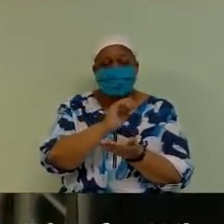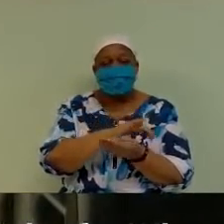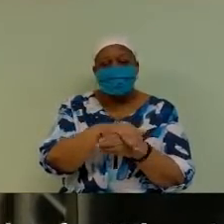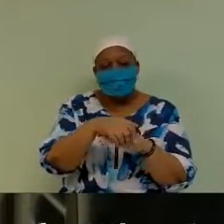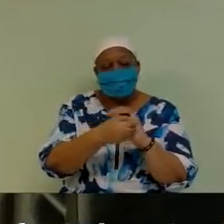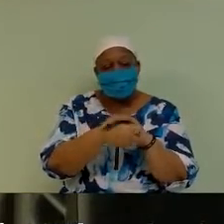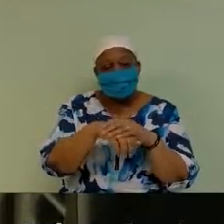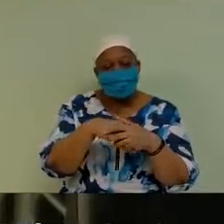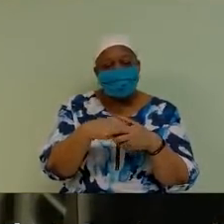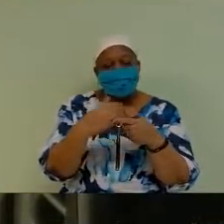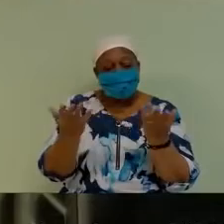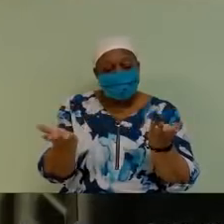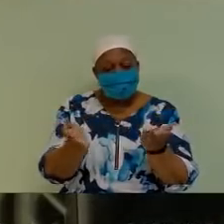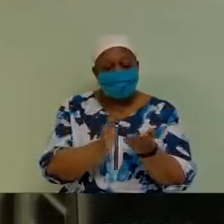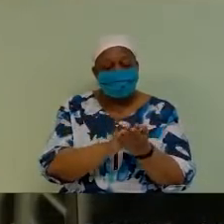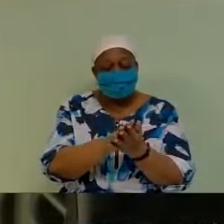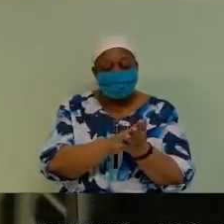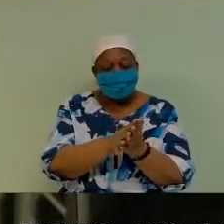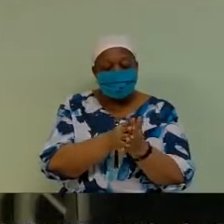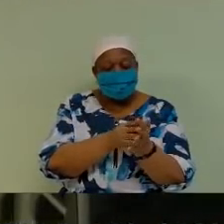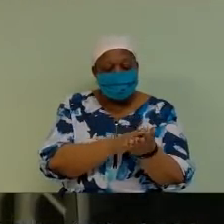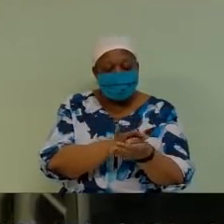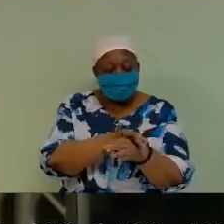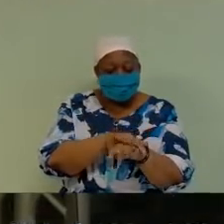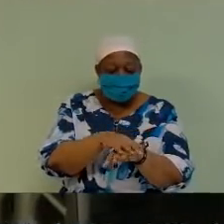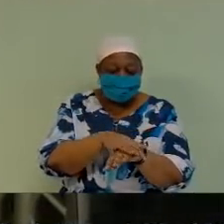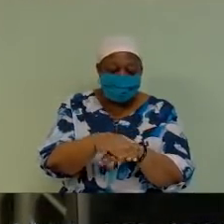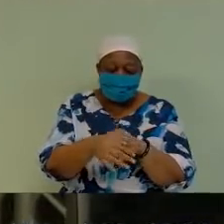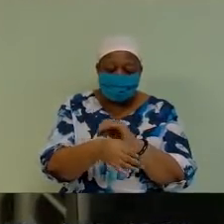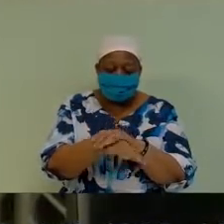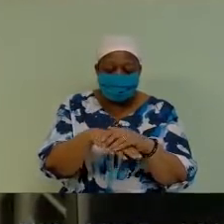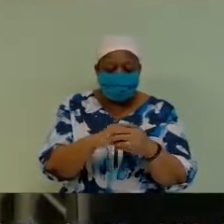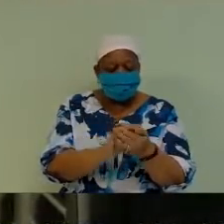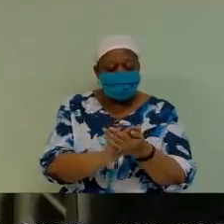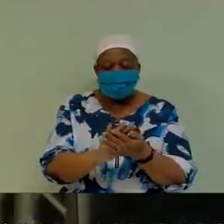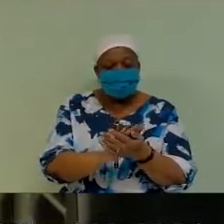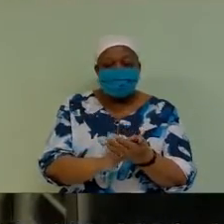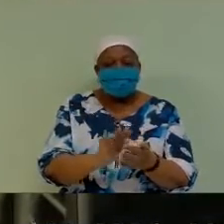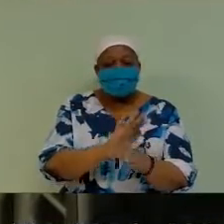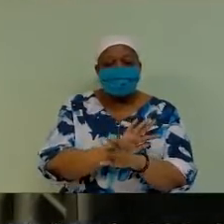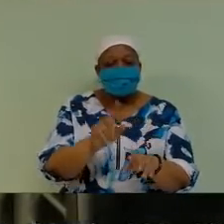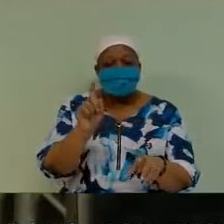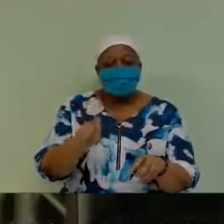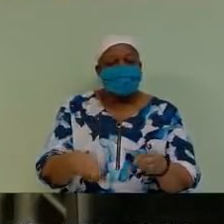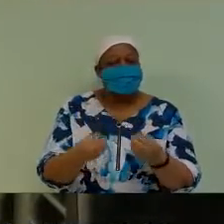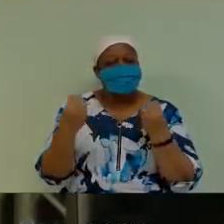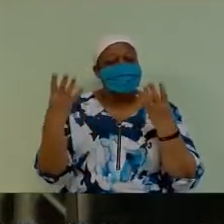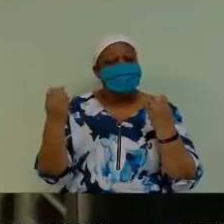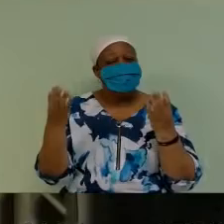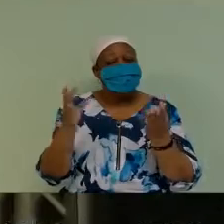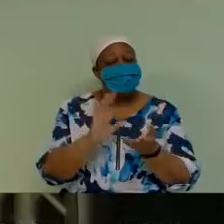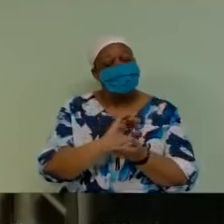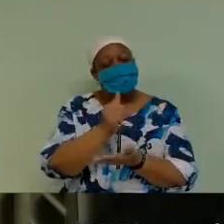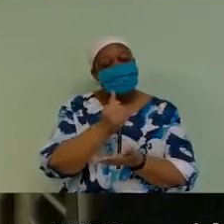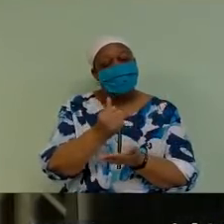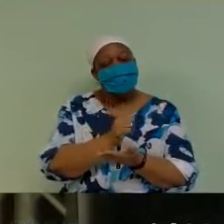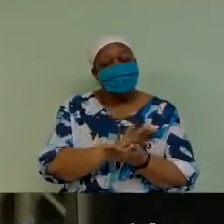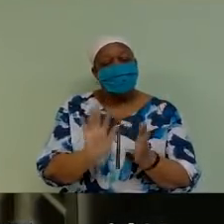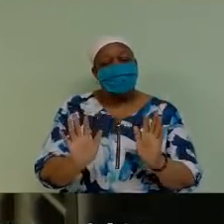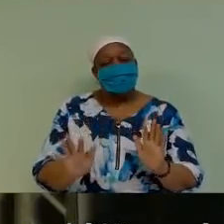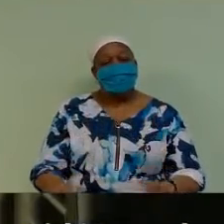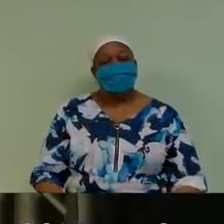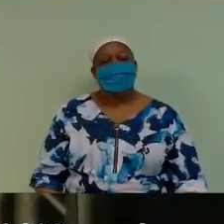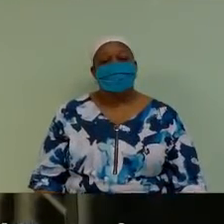our hands and apply it appropriately. So there's really no need to use a large amount of the product.